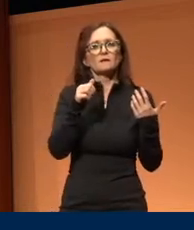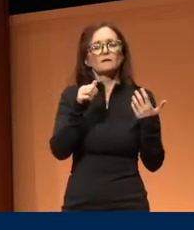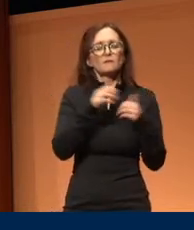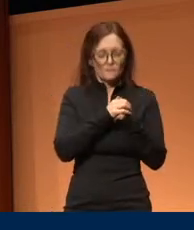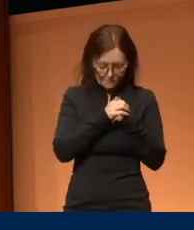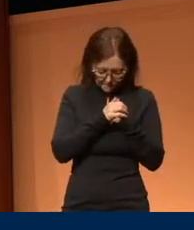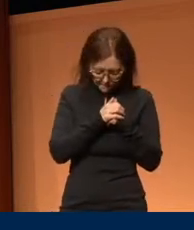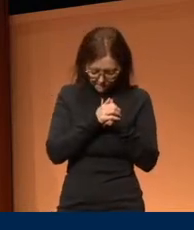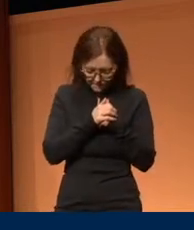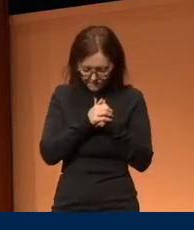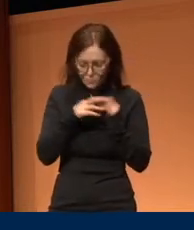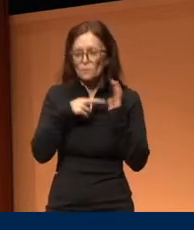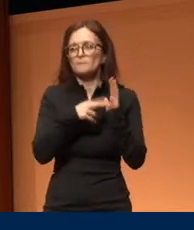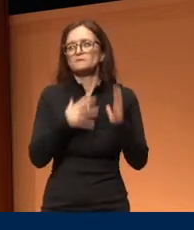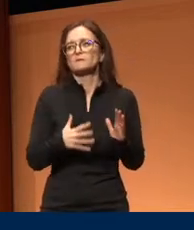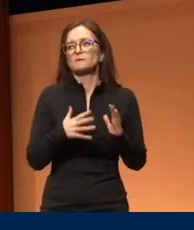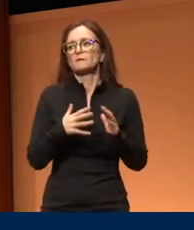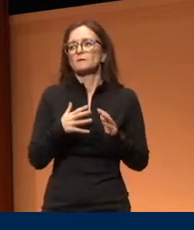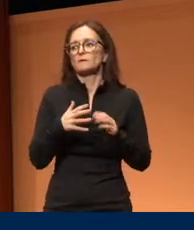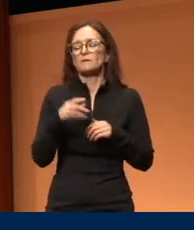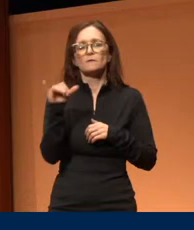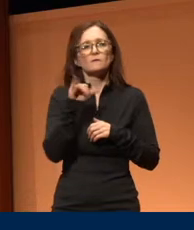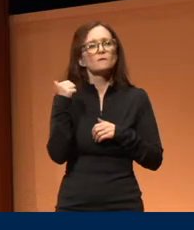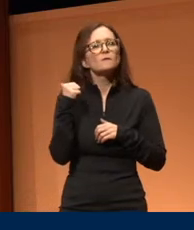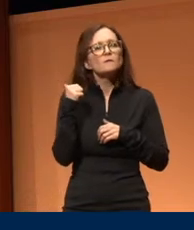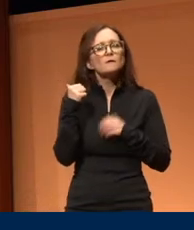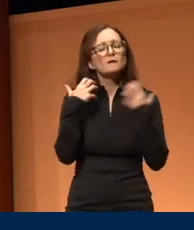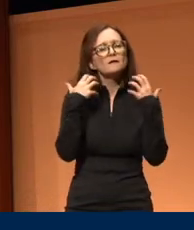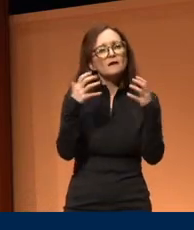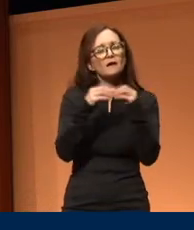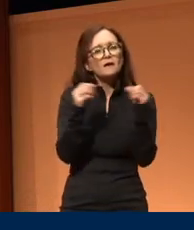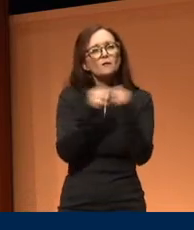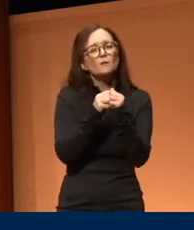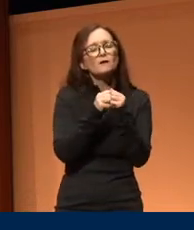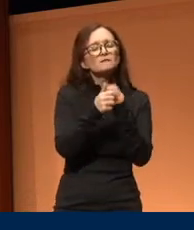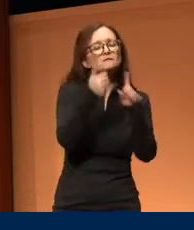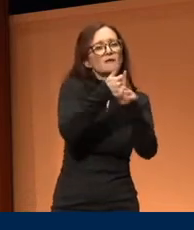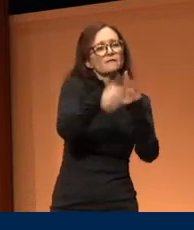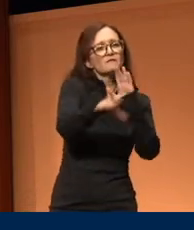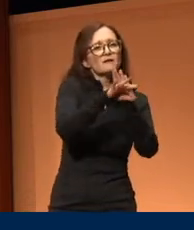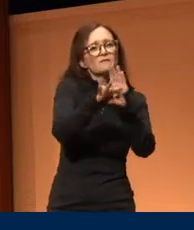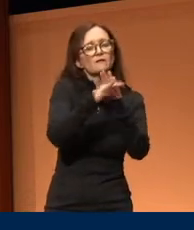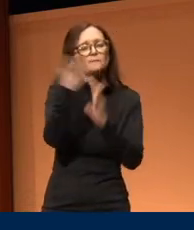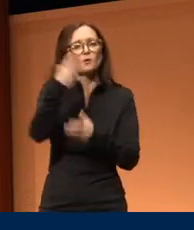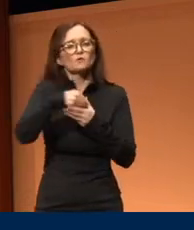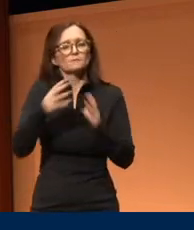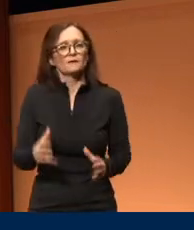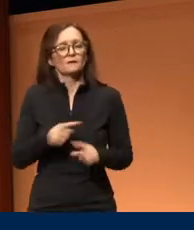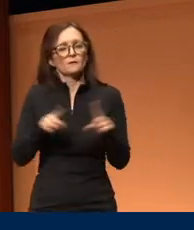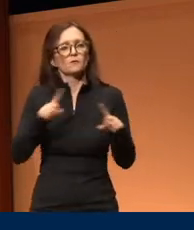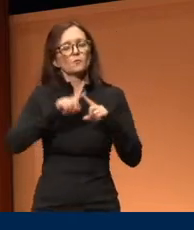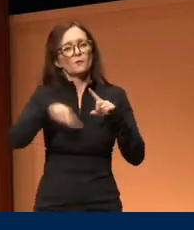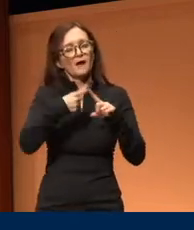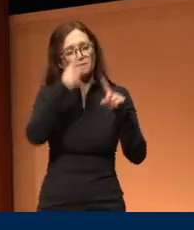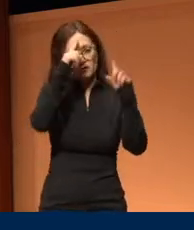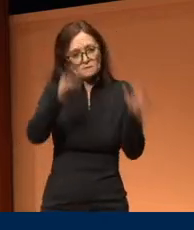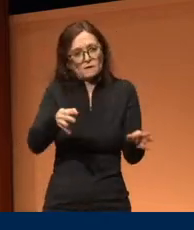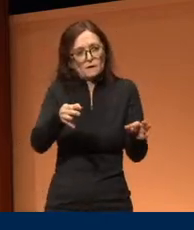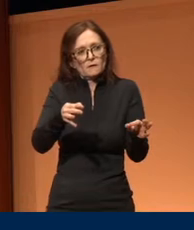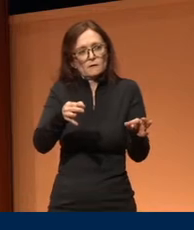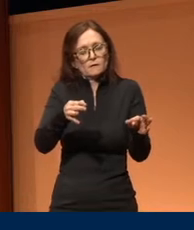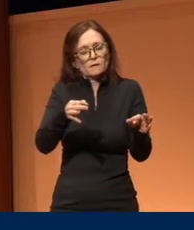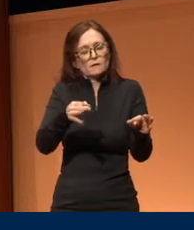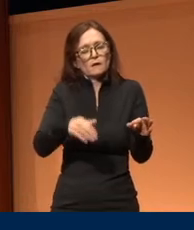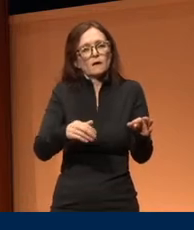there are no representatives. It's all based on assemblies of self-selected participants. And when they have to make decisions at the